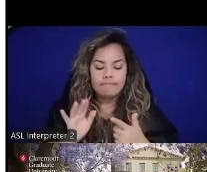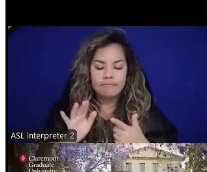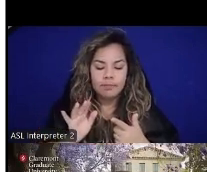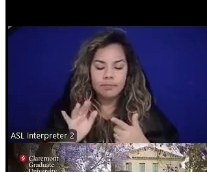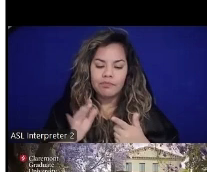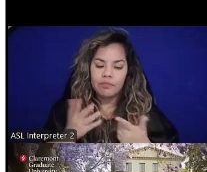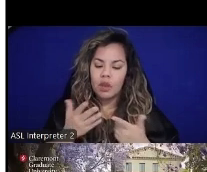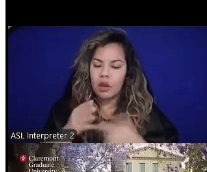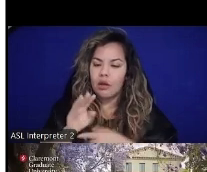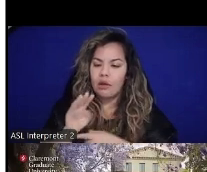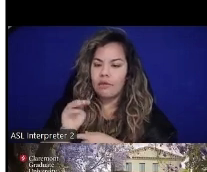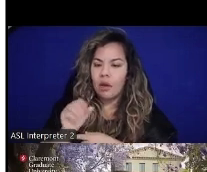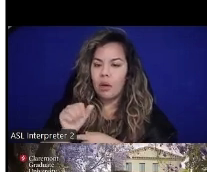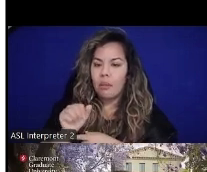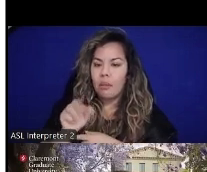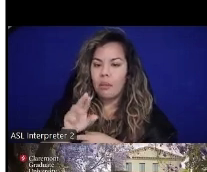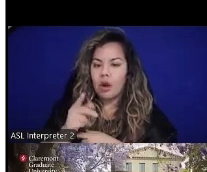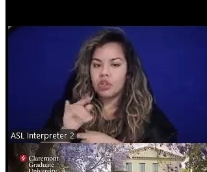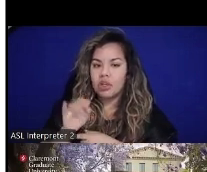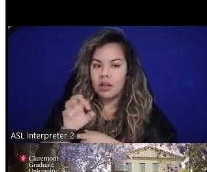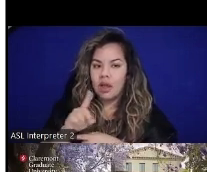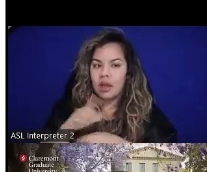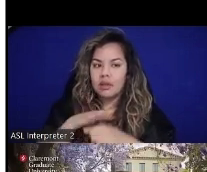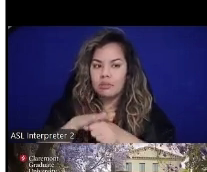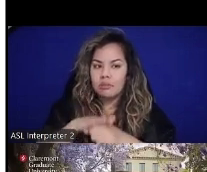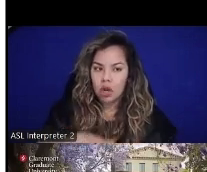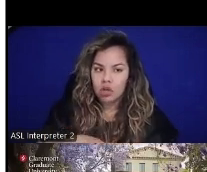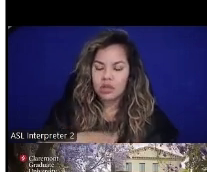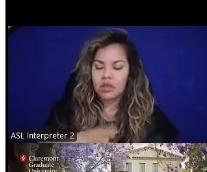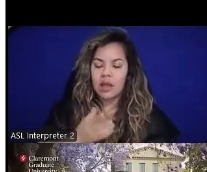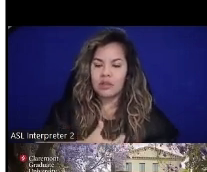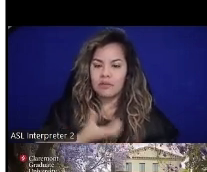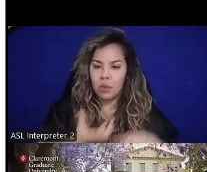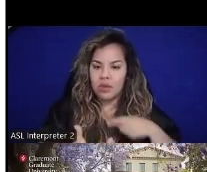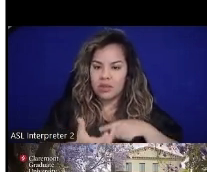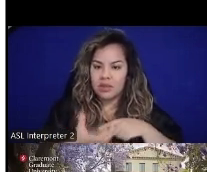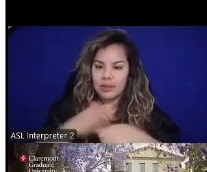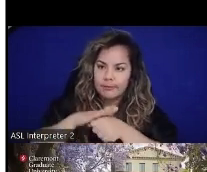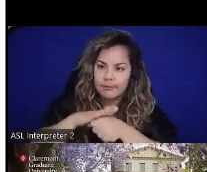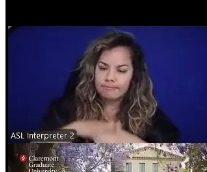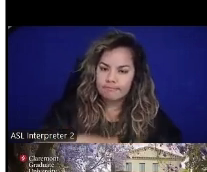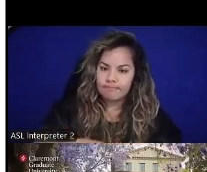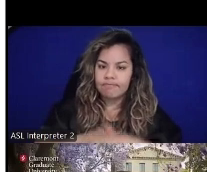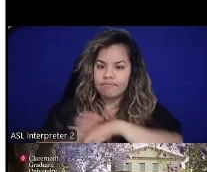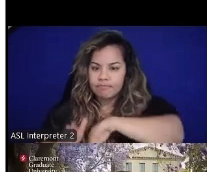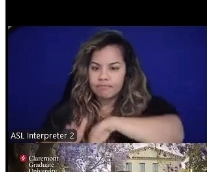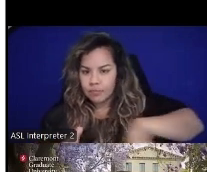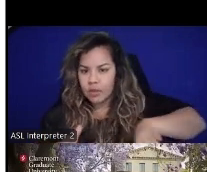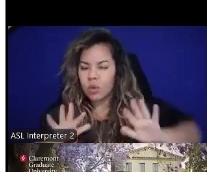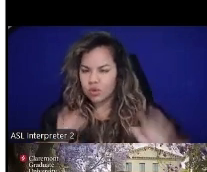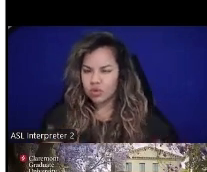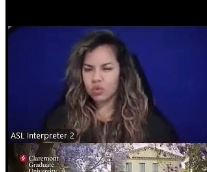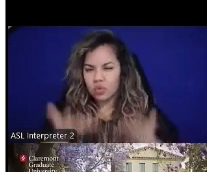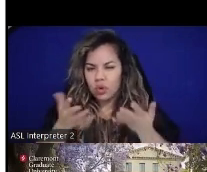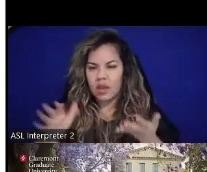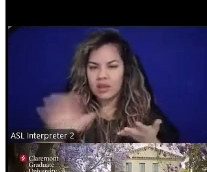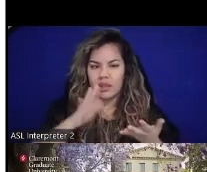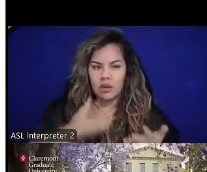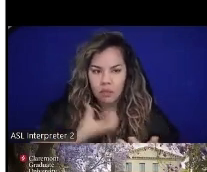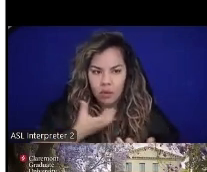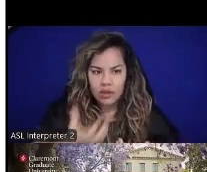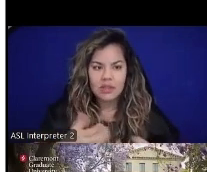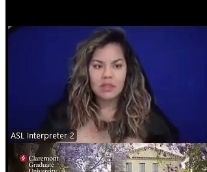of marginalized voices in communities, and manuscripts that deal with comparative and international